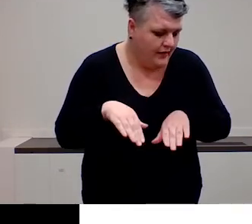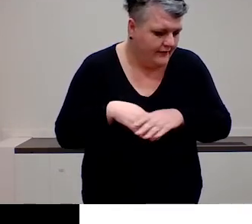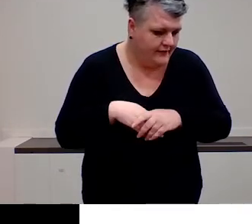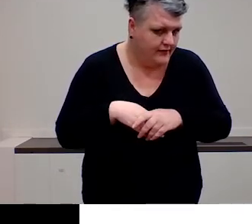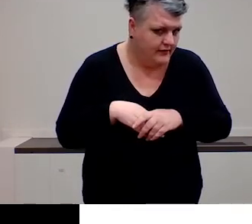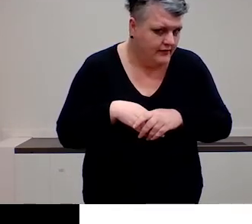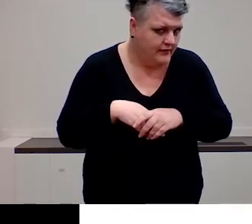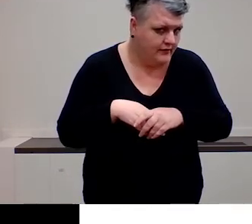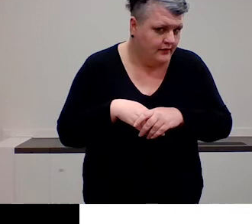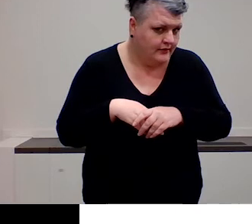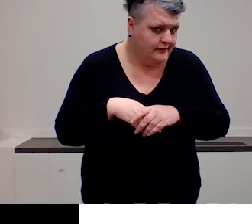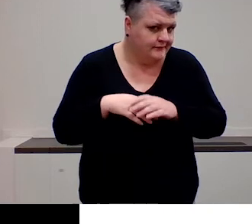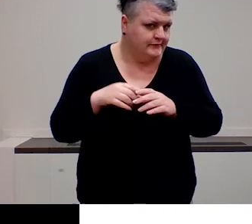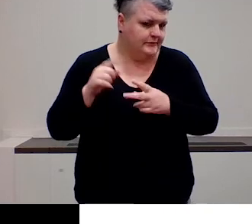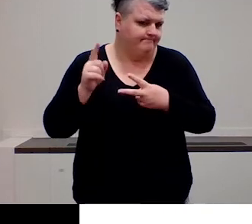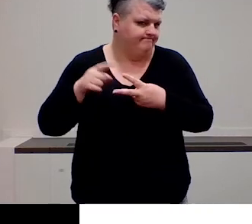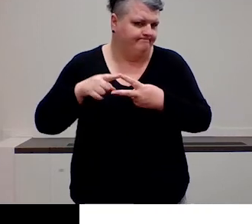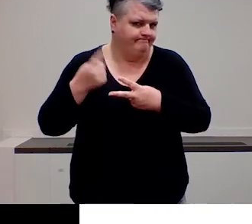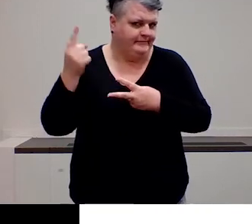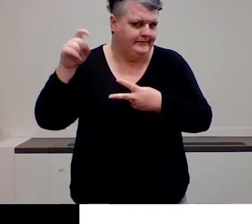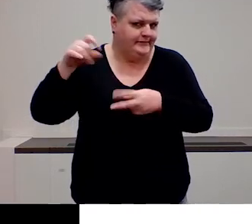a vote for the Office of Head Start.